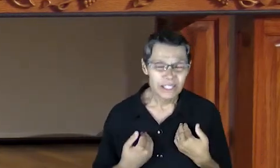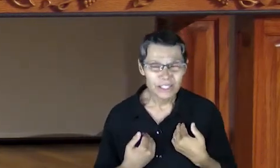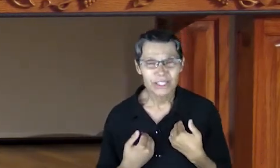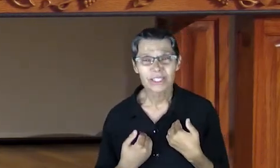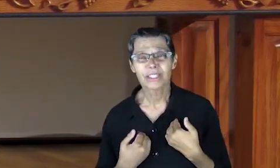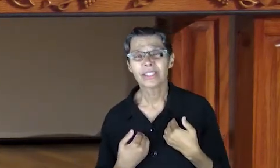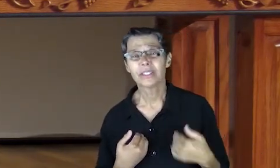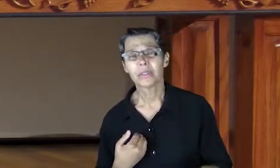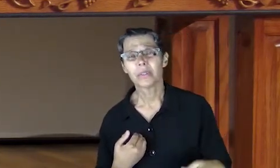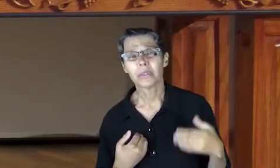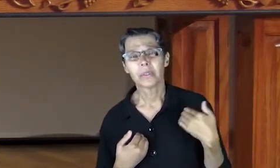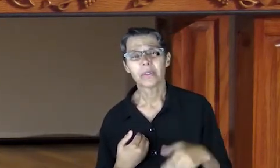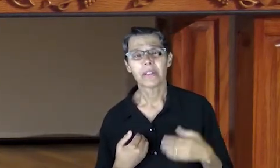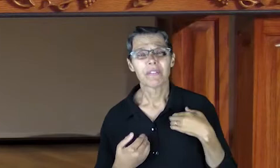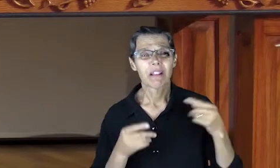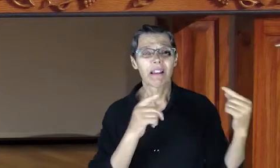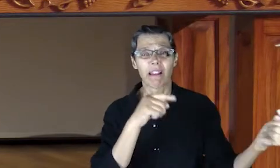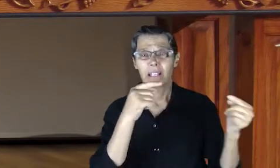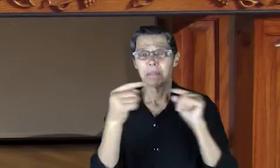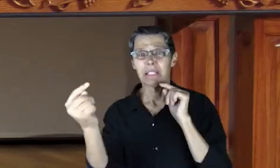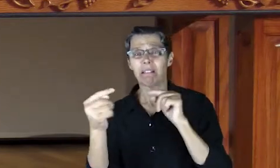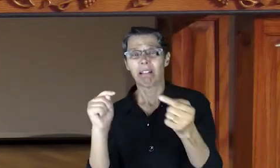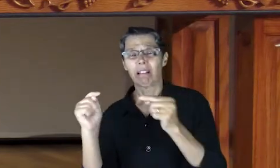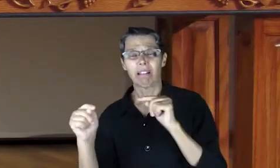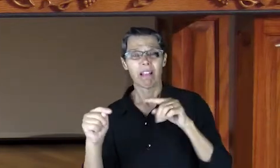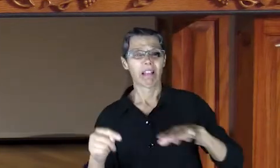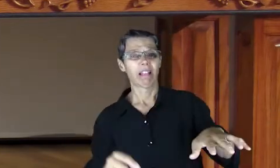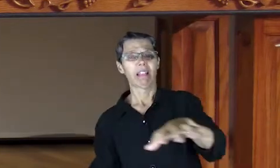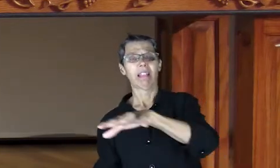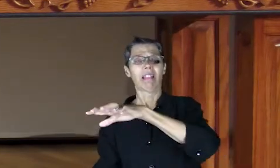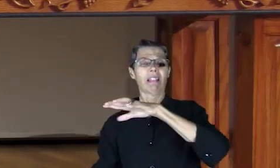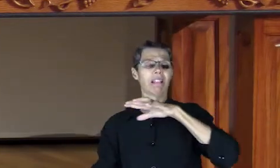rest, and we were afflicted on every side.